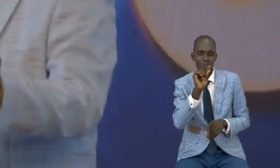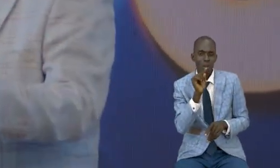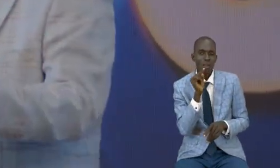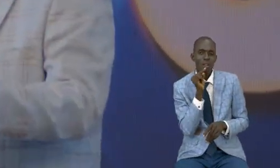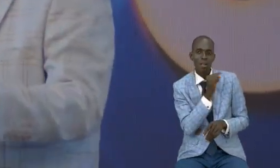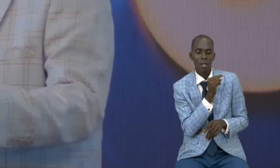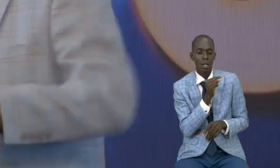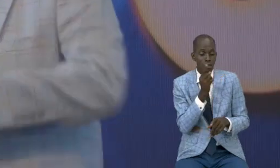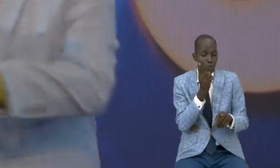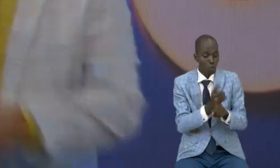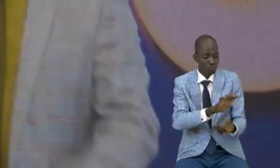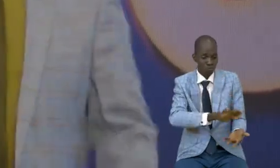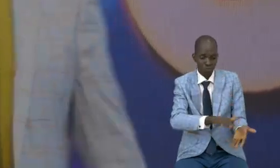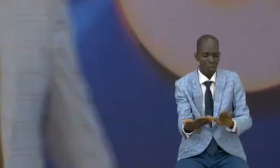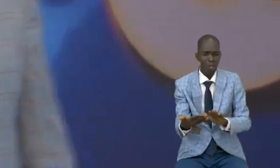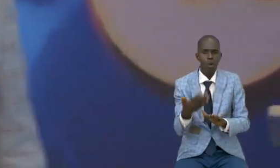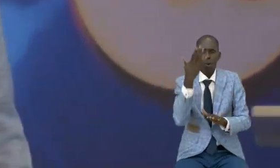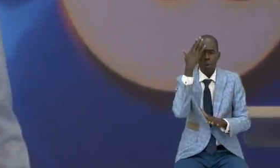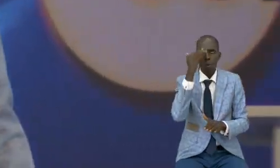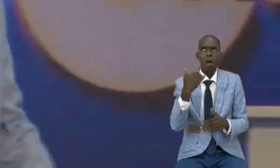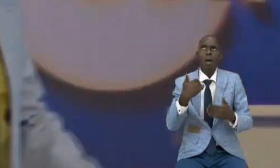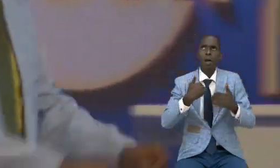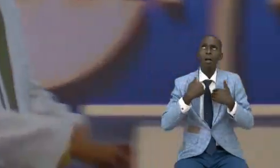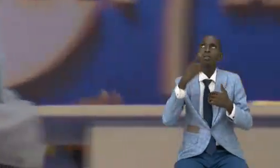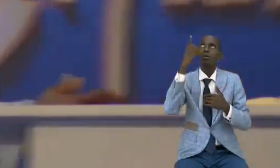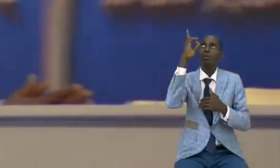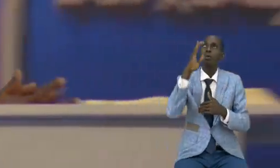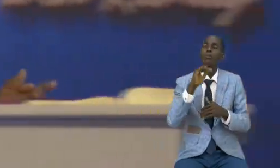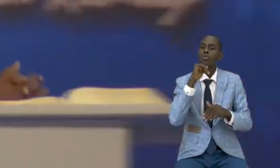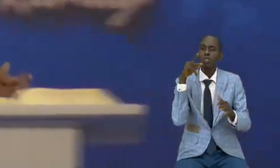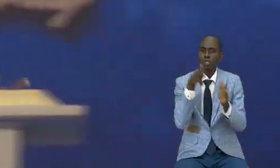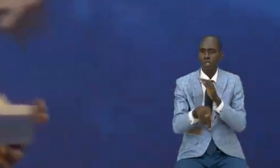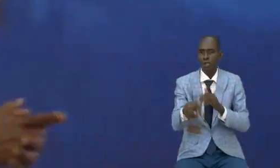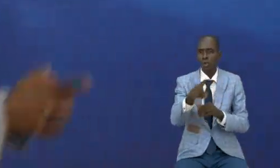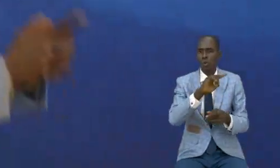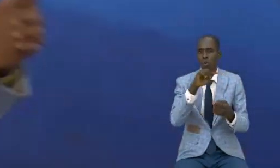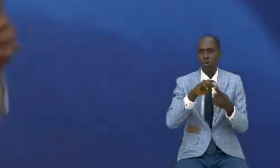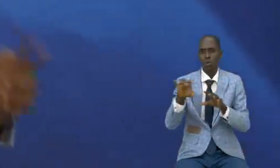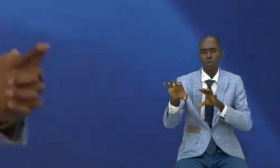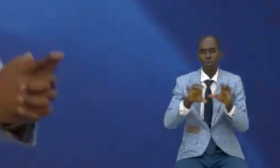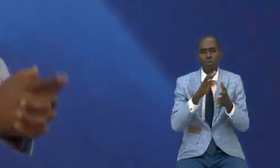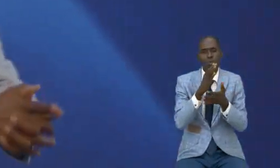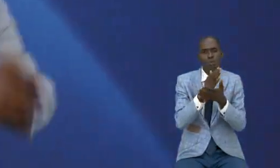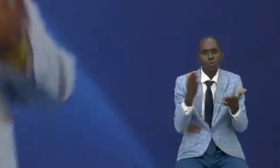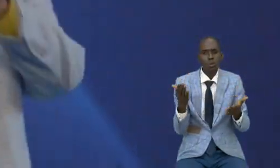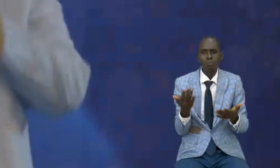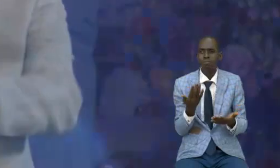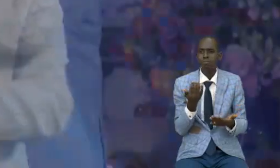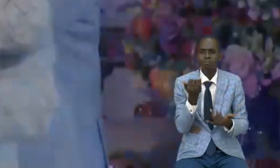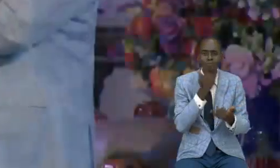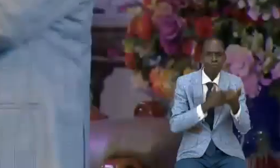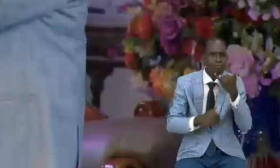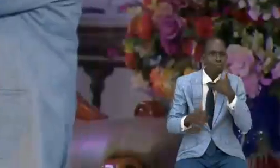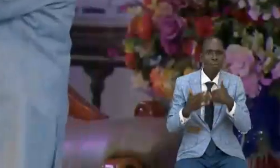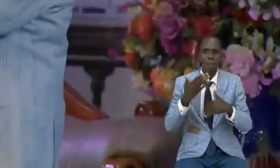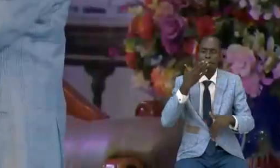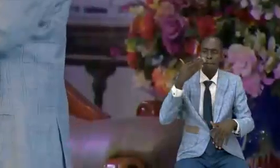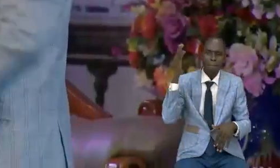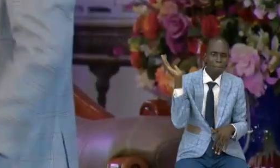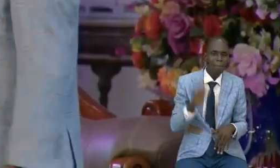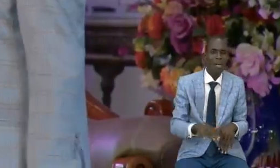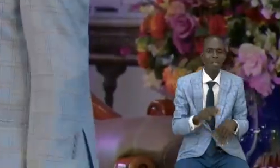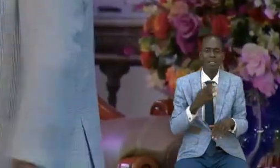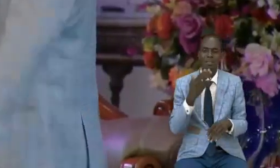just died. Why hasn't God killed you when you did some naughty, terrible,